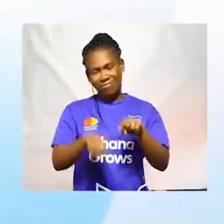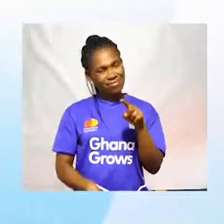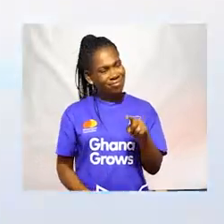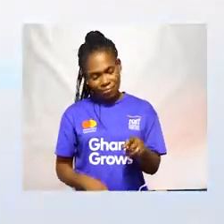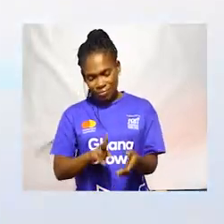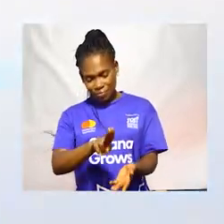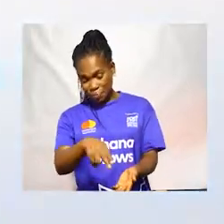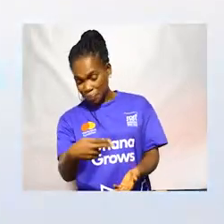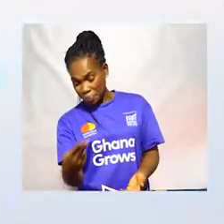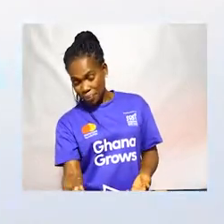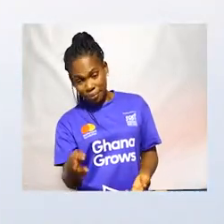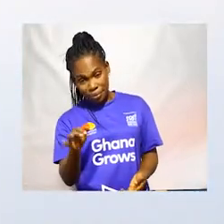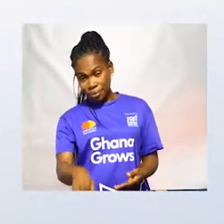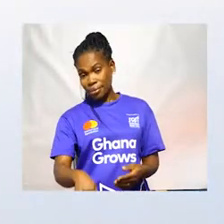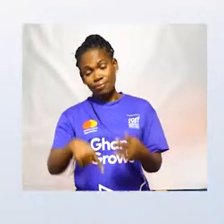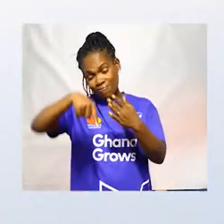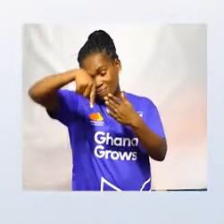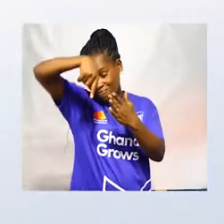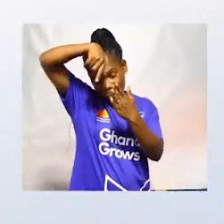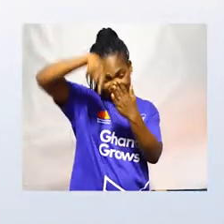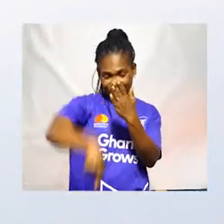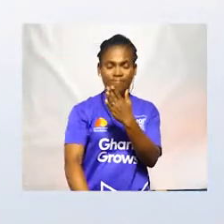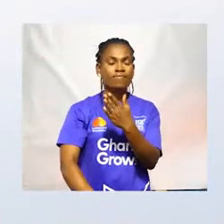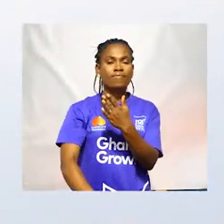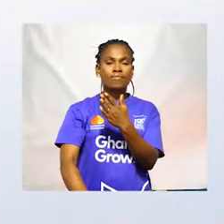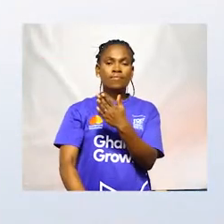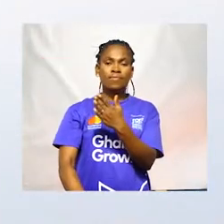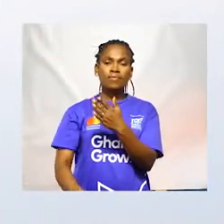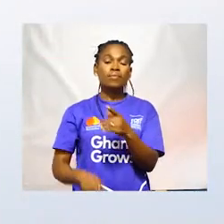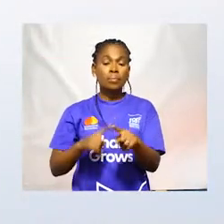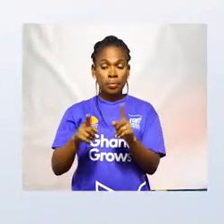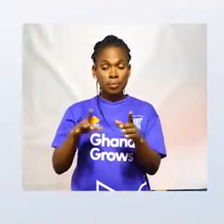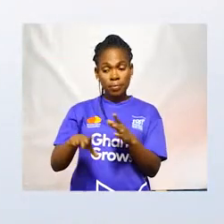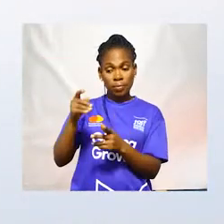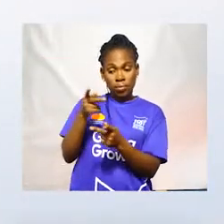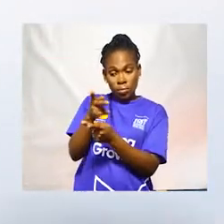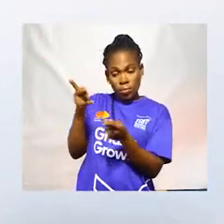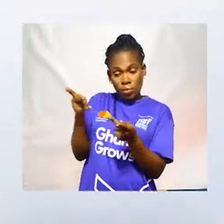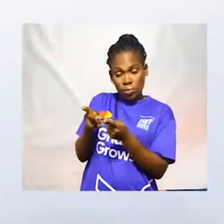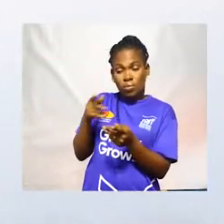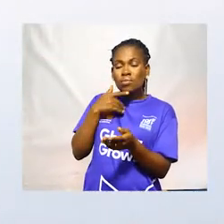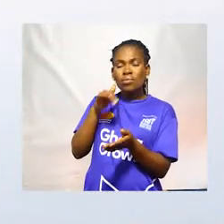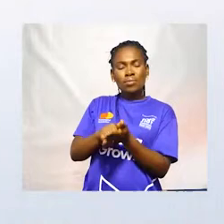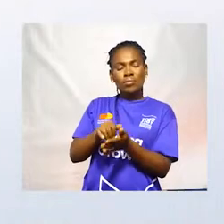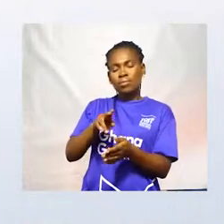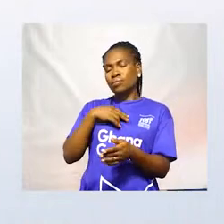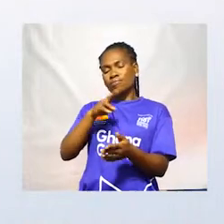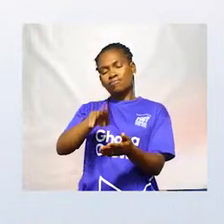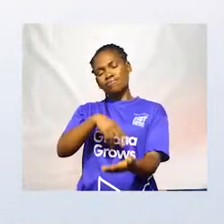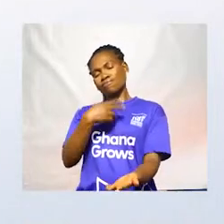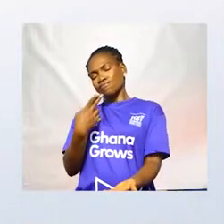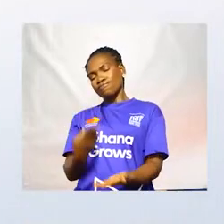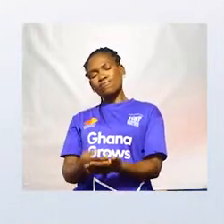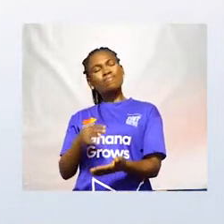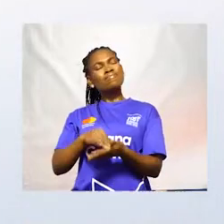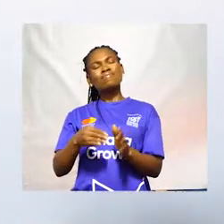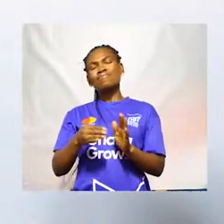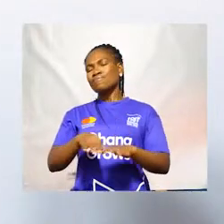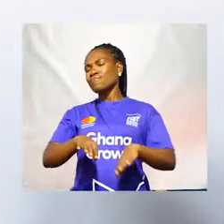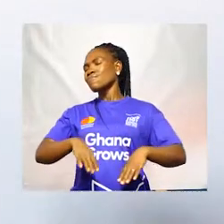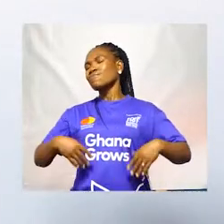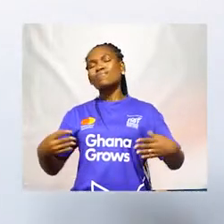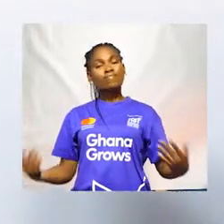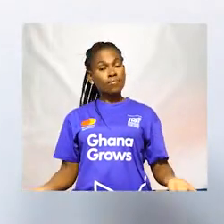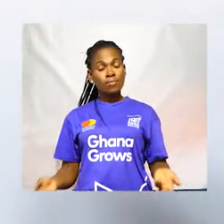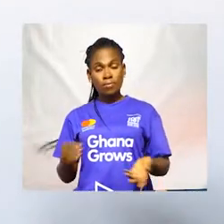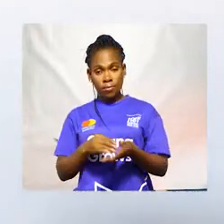Exactly. So we find ourselves in places like that where it's like we are down. But he's able to pick us